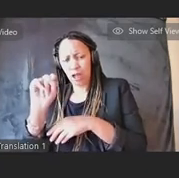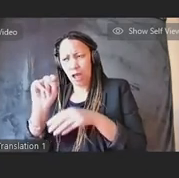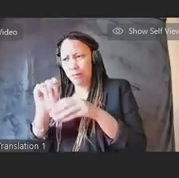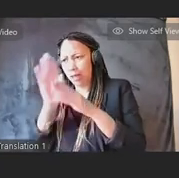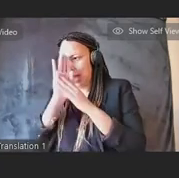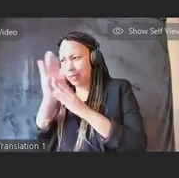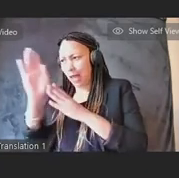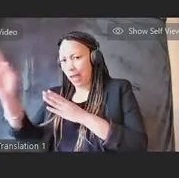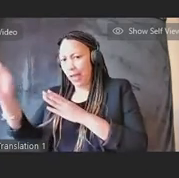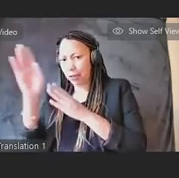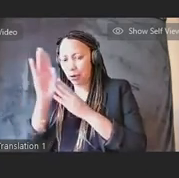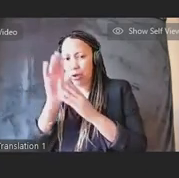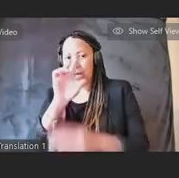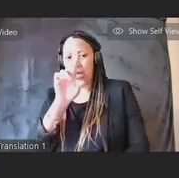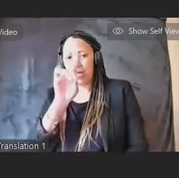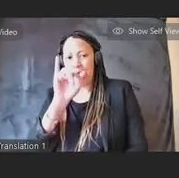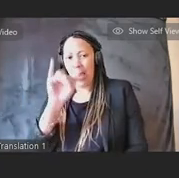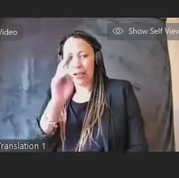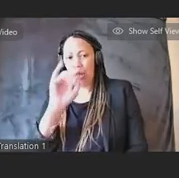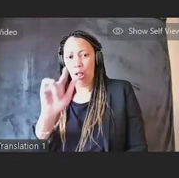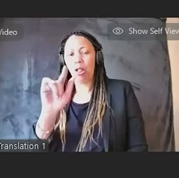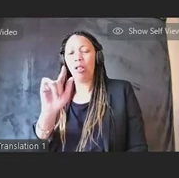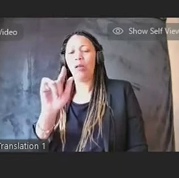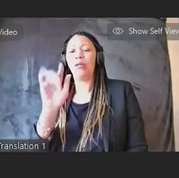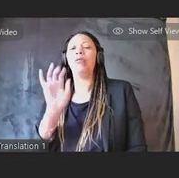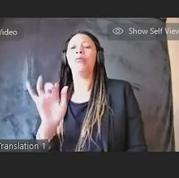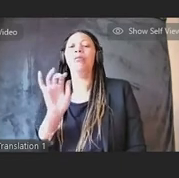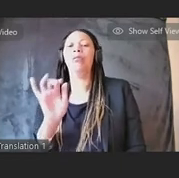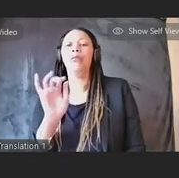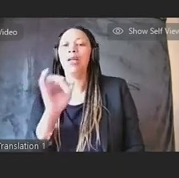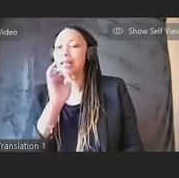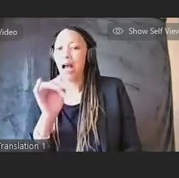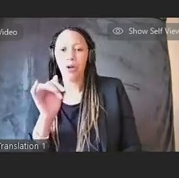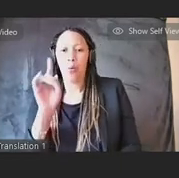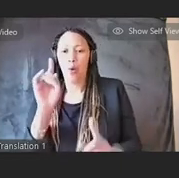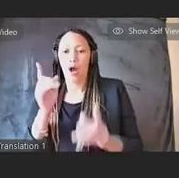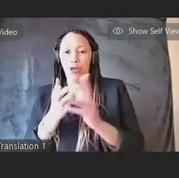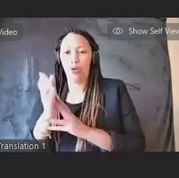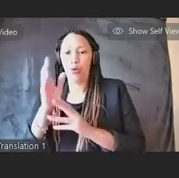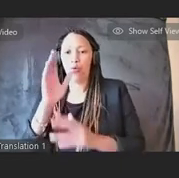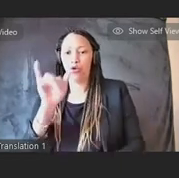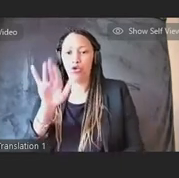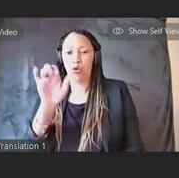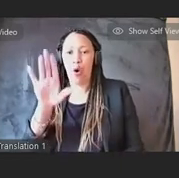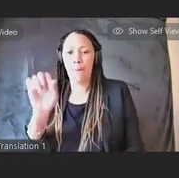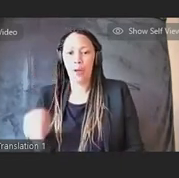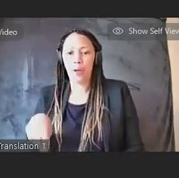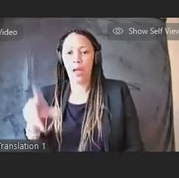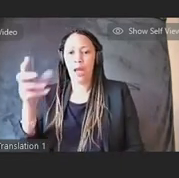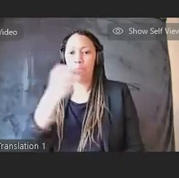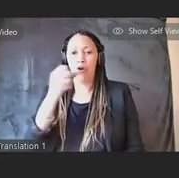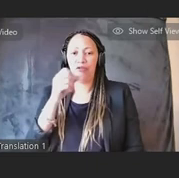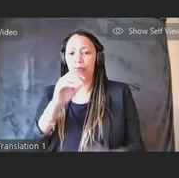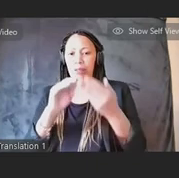street. Yeah. Okay. Not the one that went through ULURP and then got pulled at City Council, which was